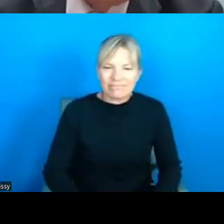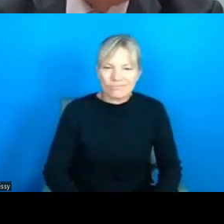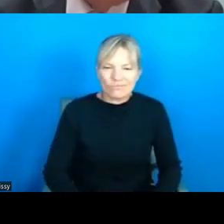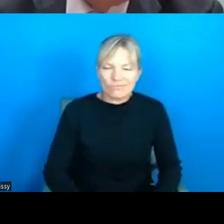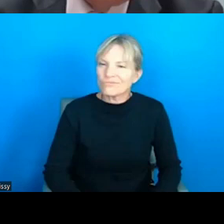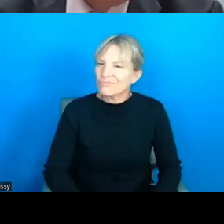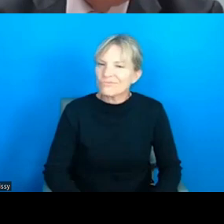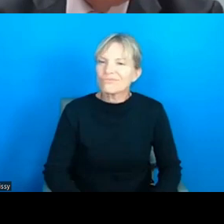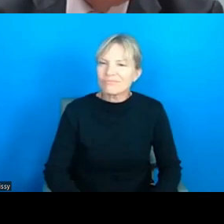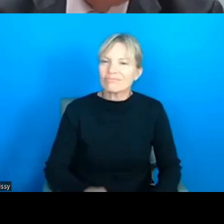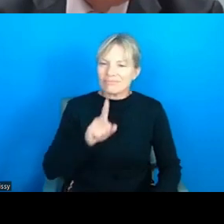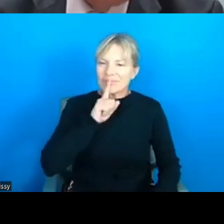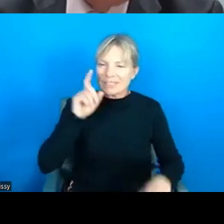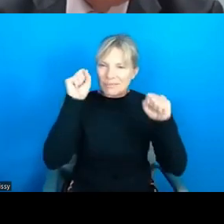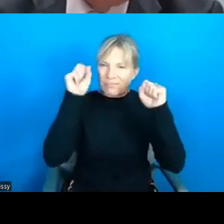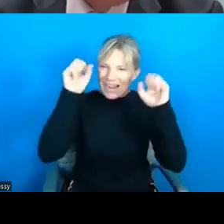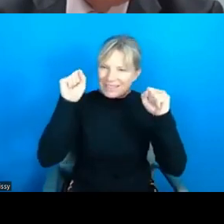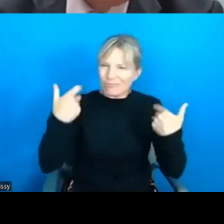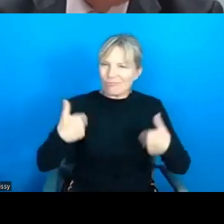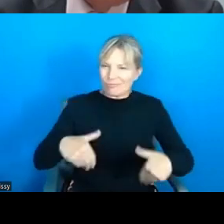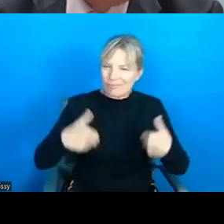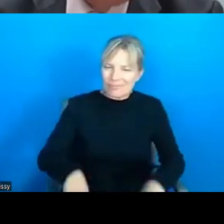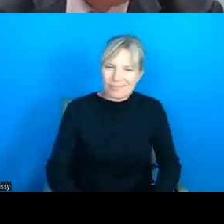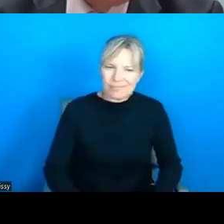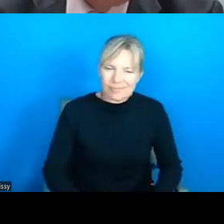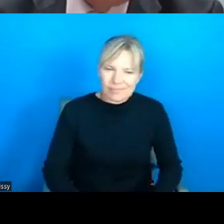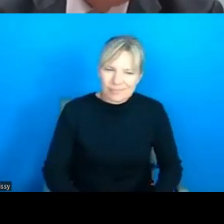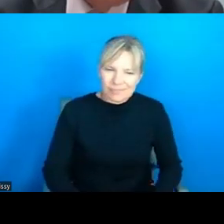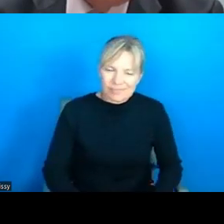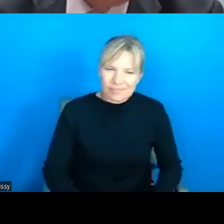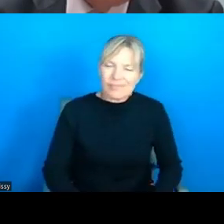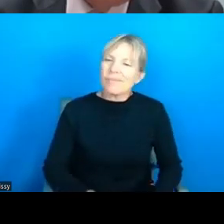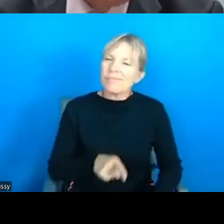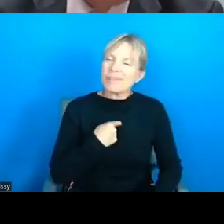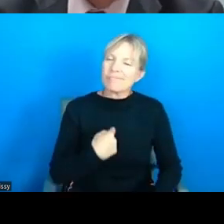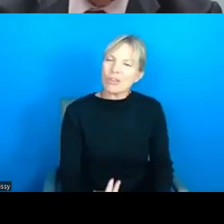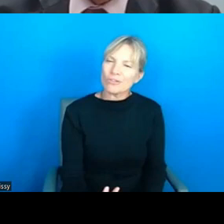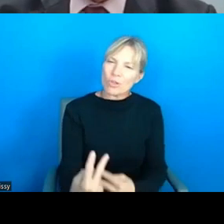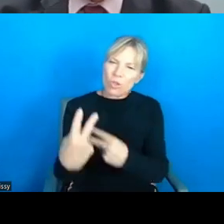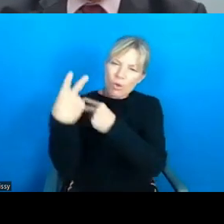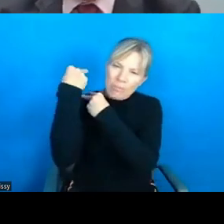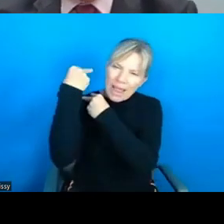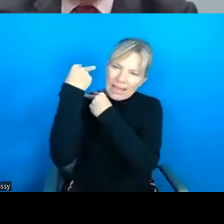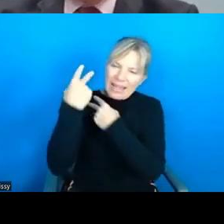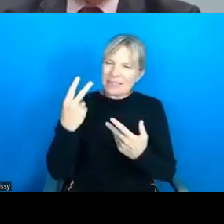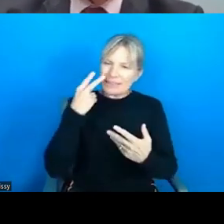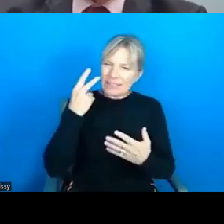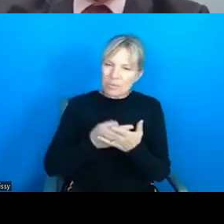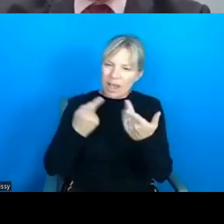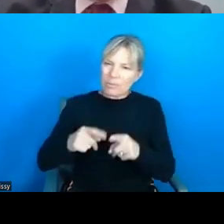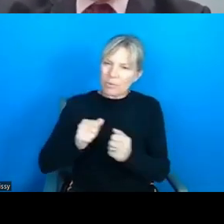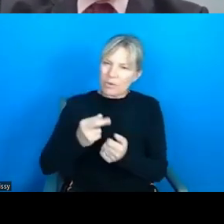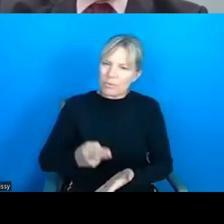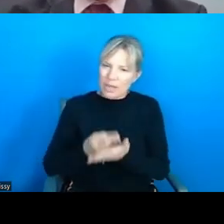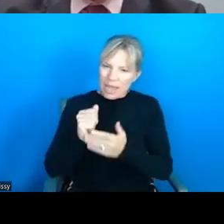It is amazing to me to look back and see what happened with the Rehab